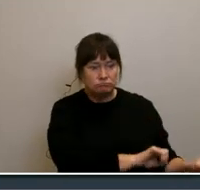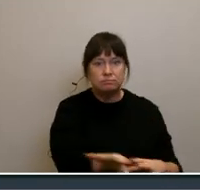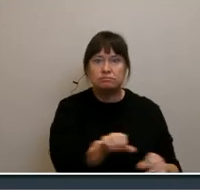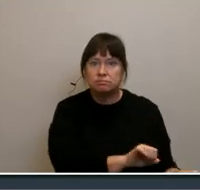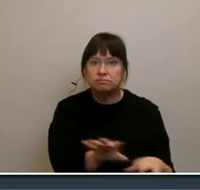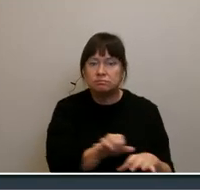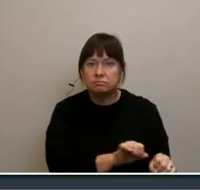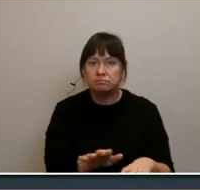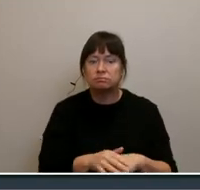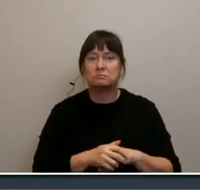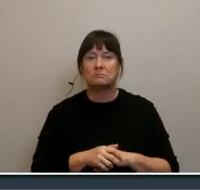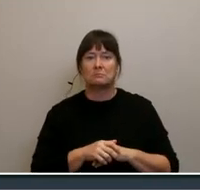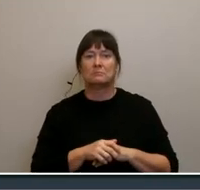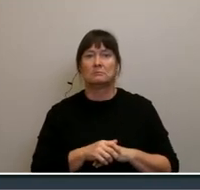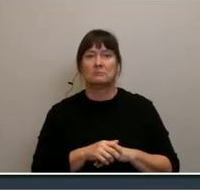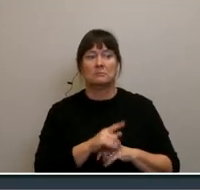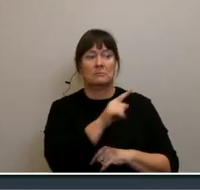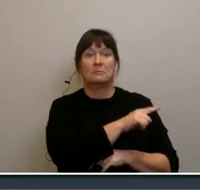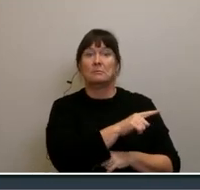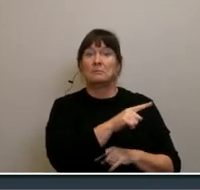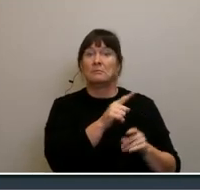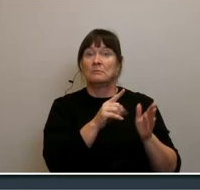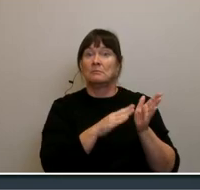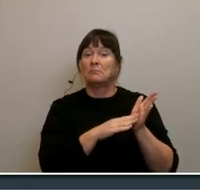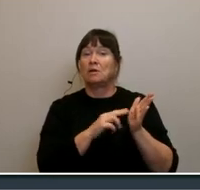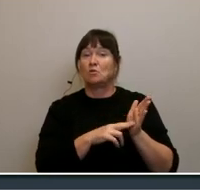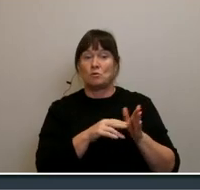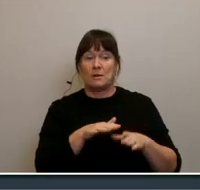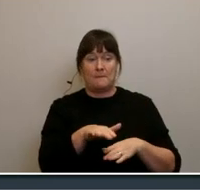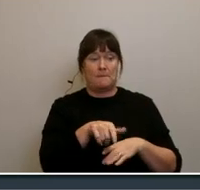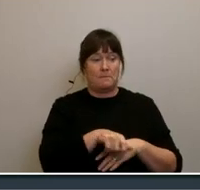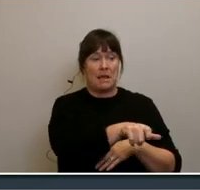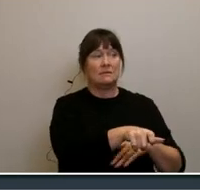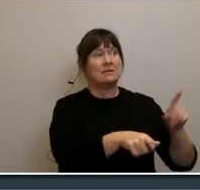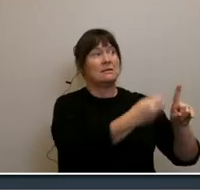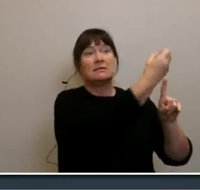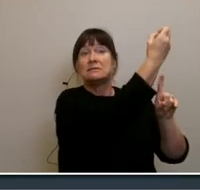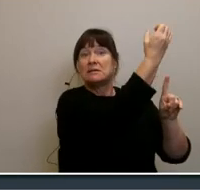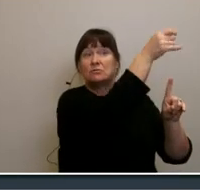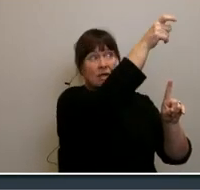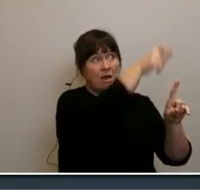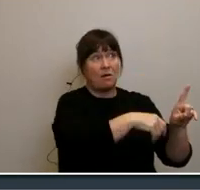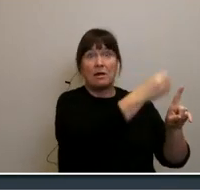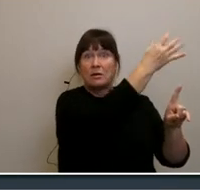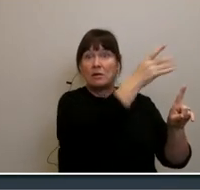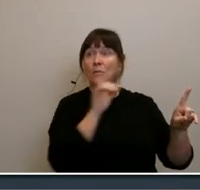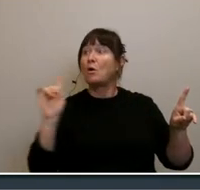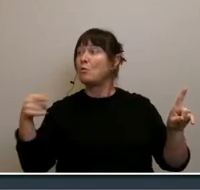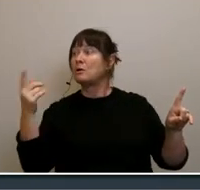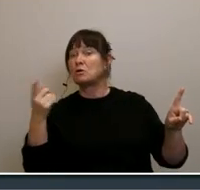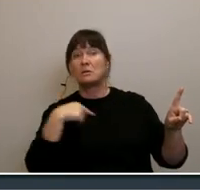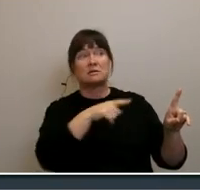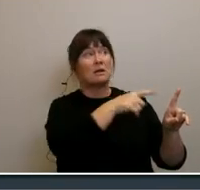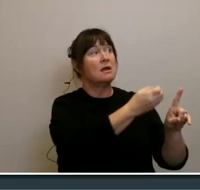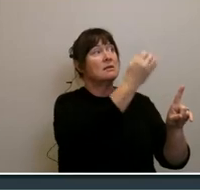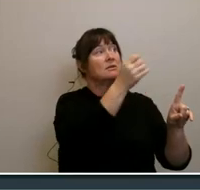behind McNaughton Place, a signal tower. We were informed that the signal, when that water level rose,